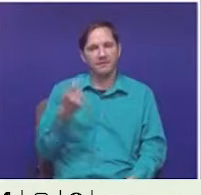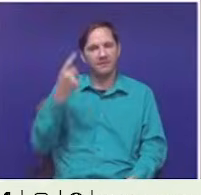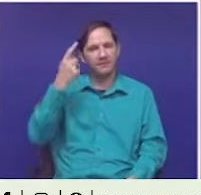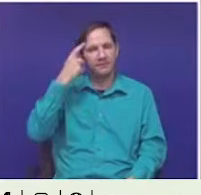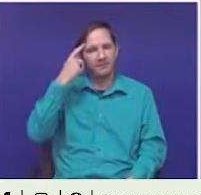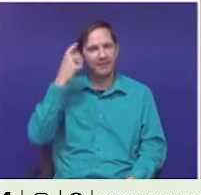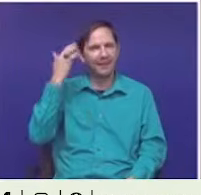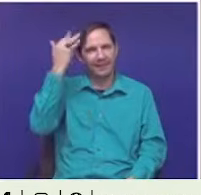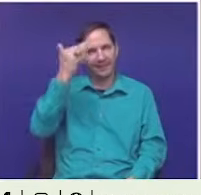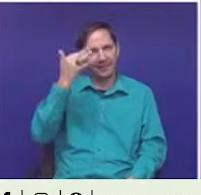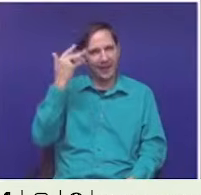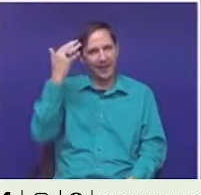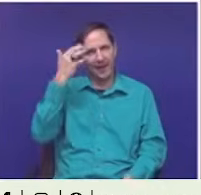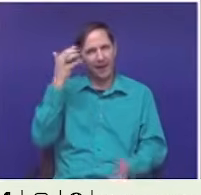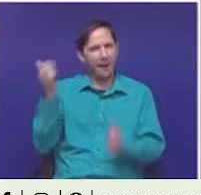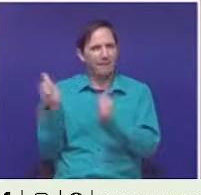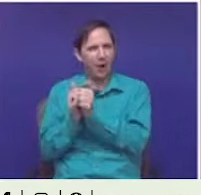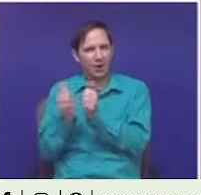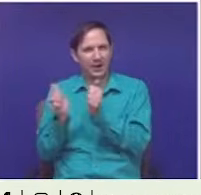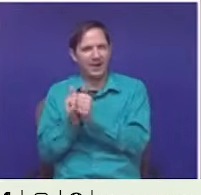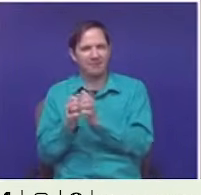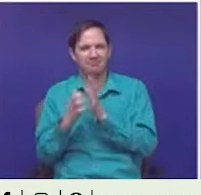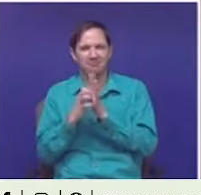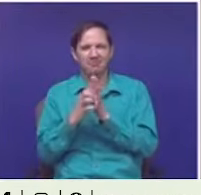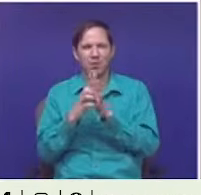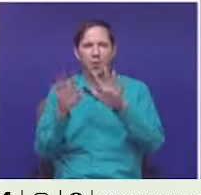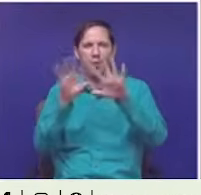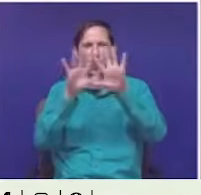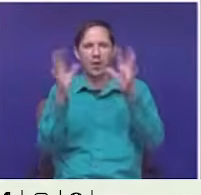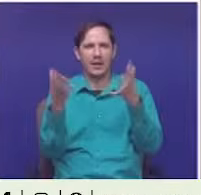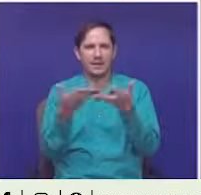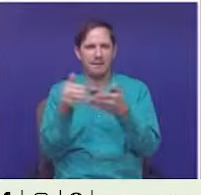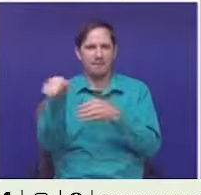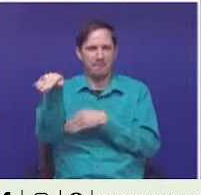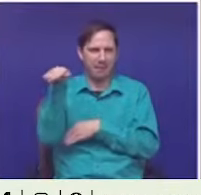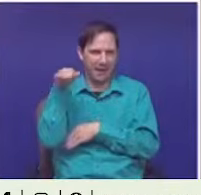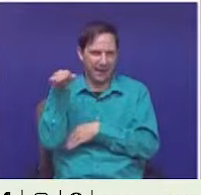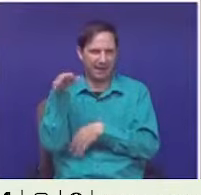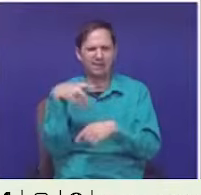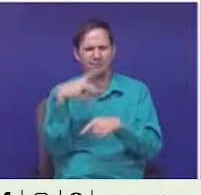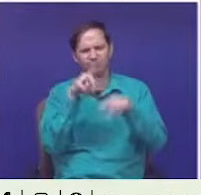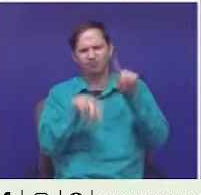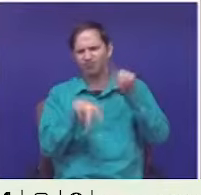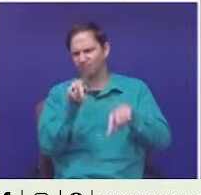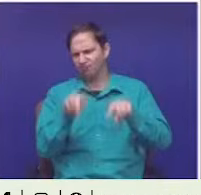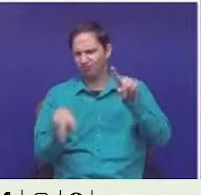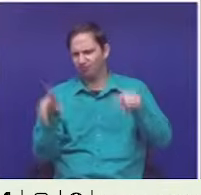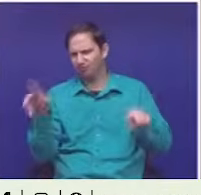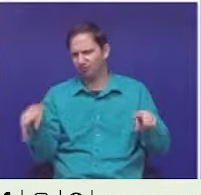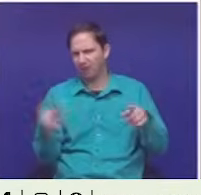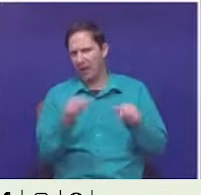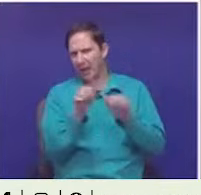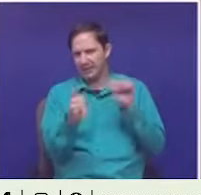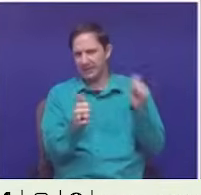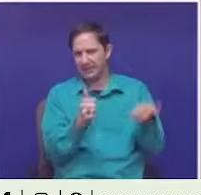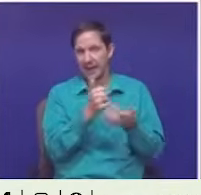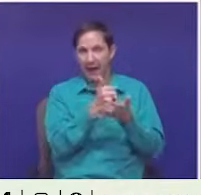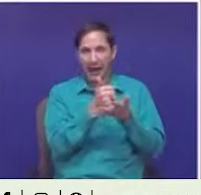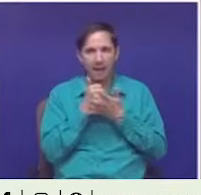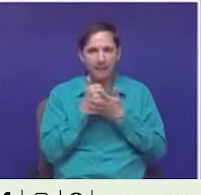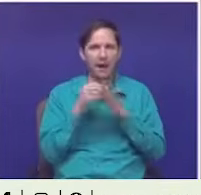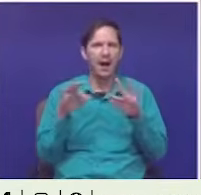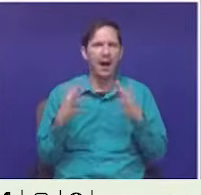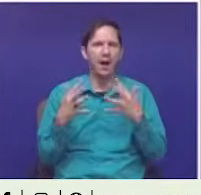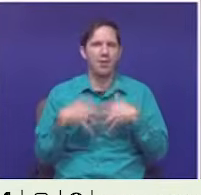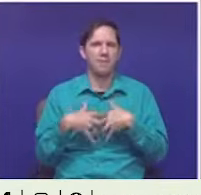the World Bank is one of them, and a whole lot of others who are with us in this journey of saying, how do we